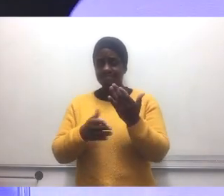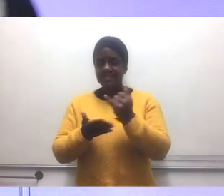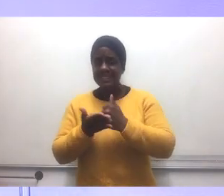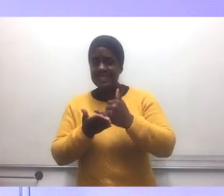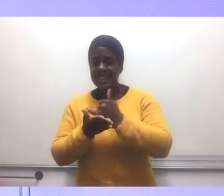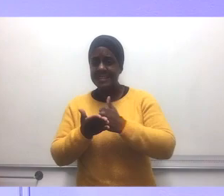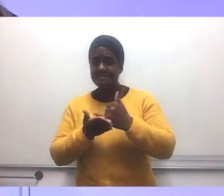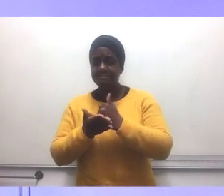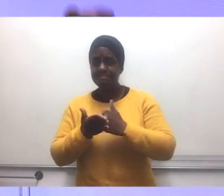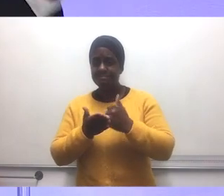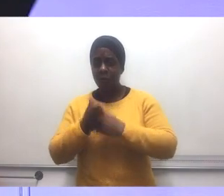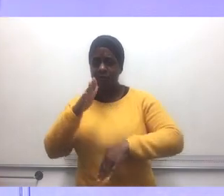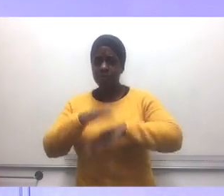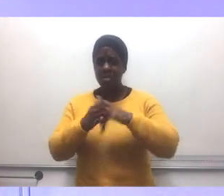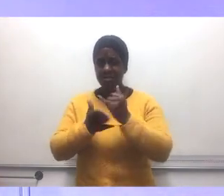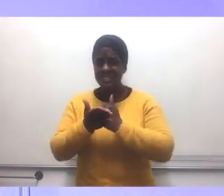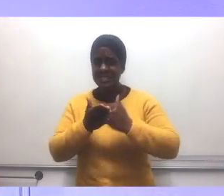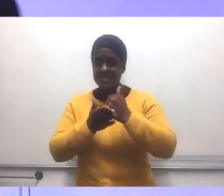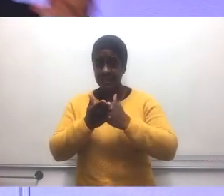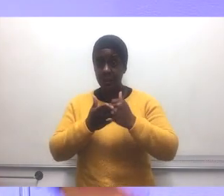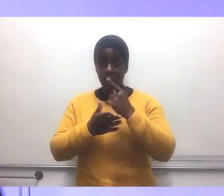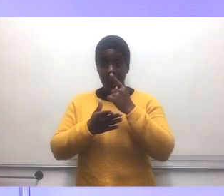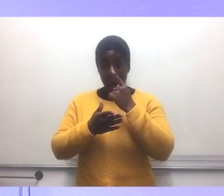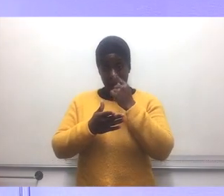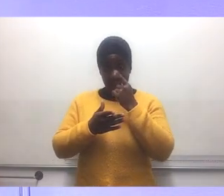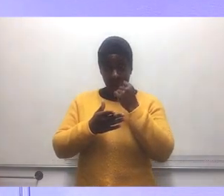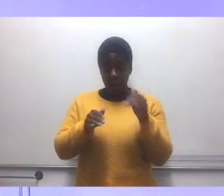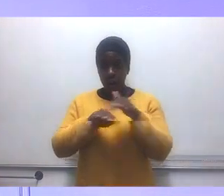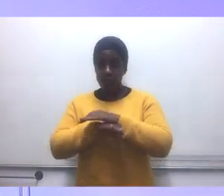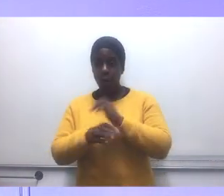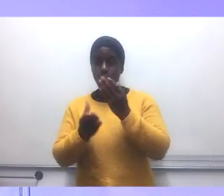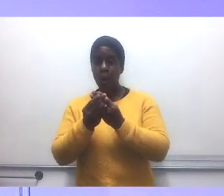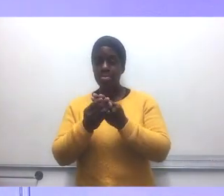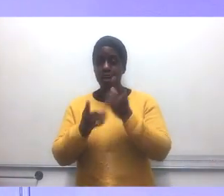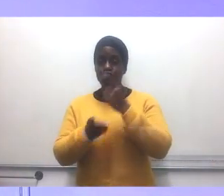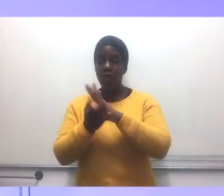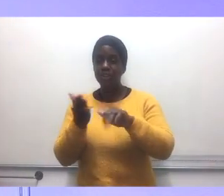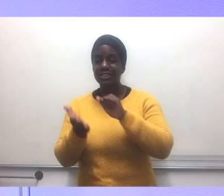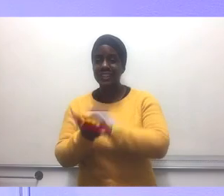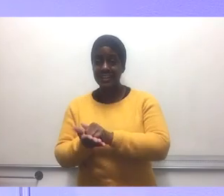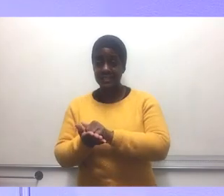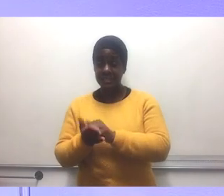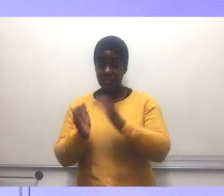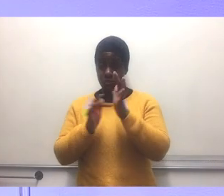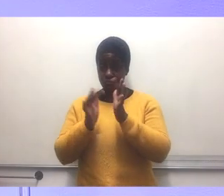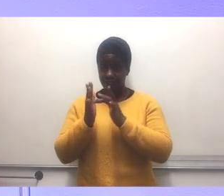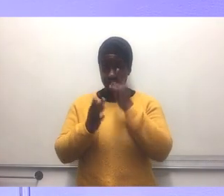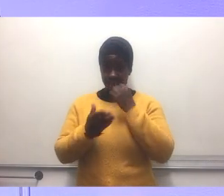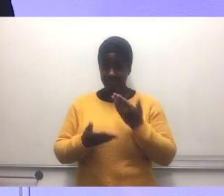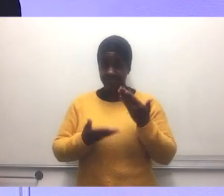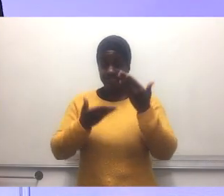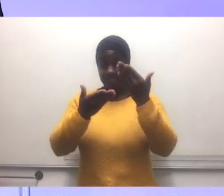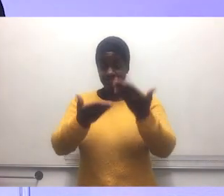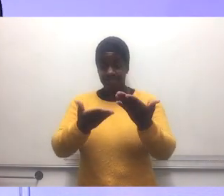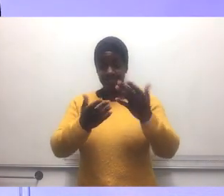is able to cover you with his righteousness. Tonight, Jesus can give you